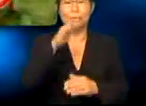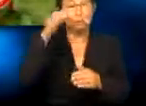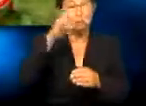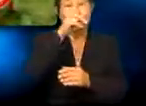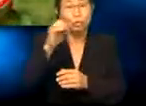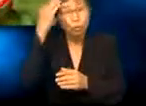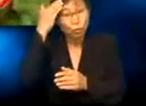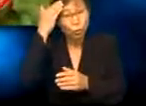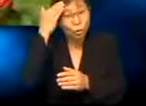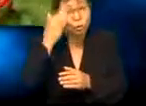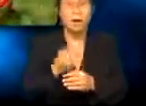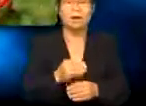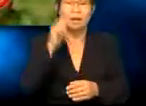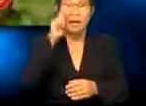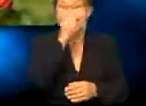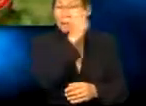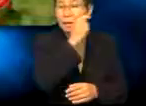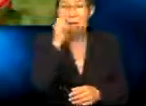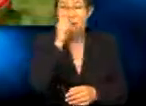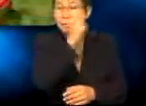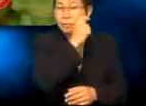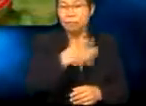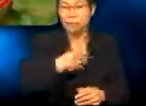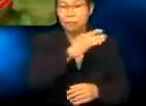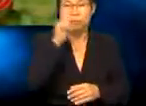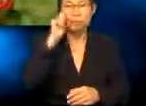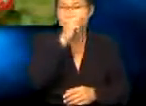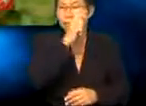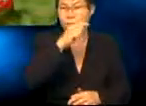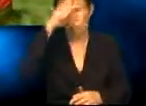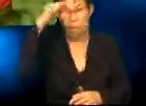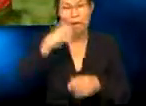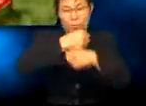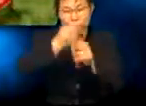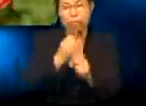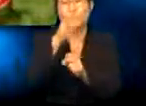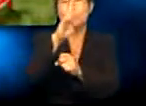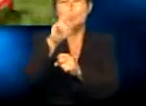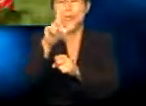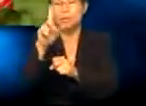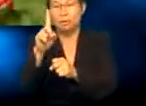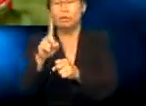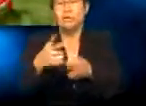Do you know that onions and garlic are reproduced by bulbs? Well,